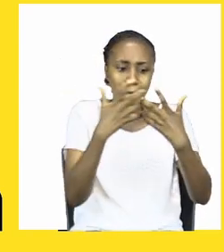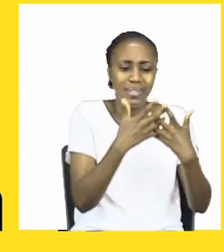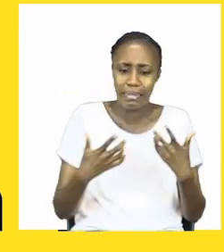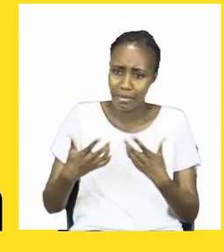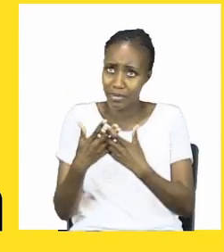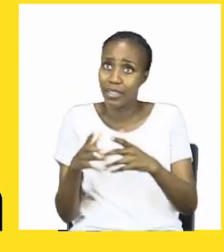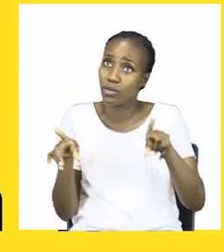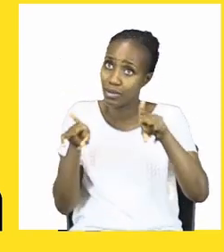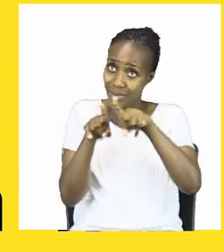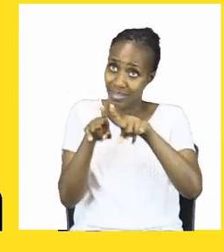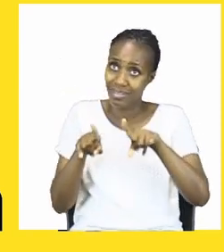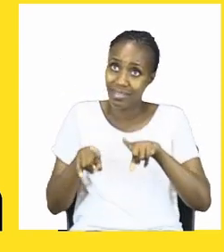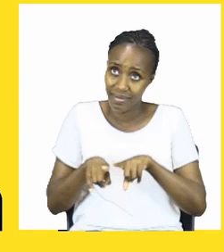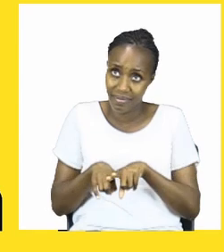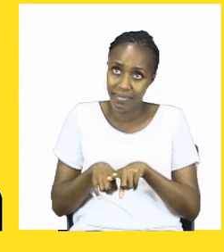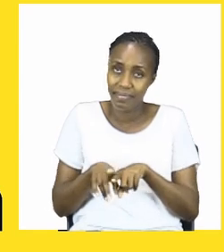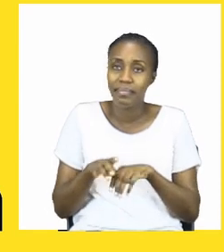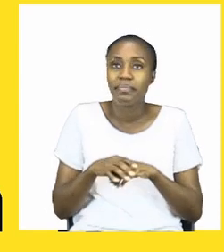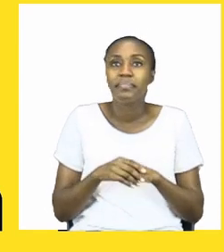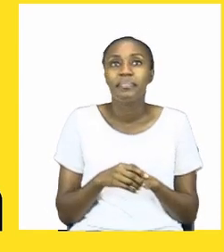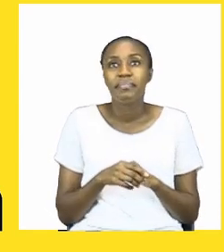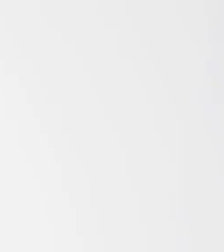trees and matching.